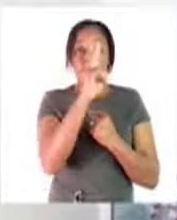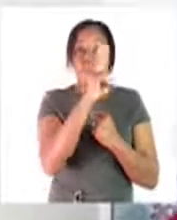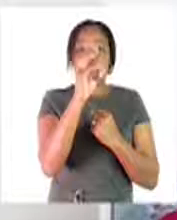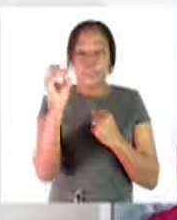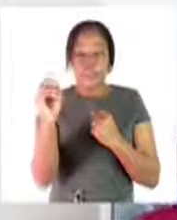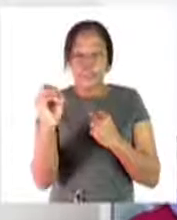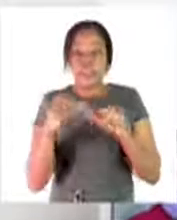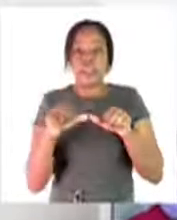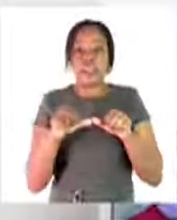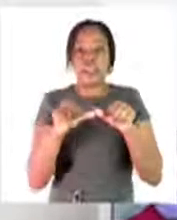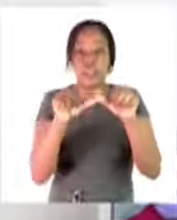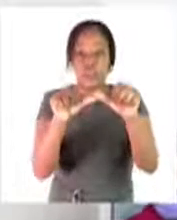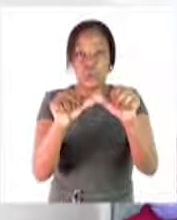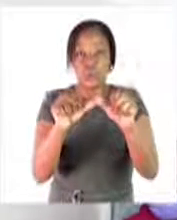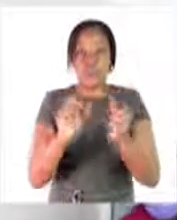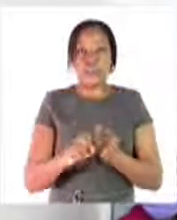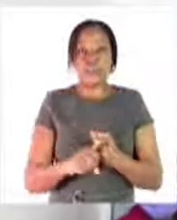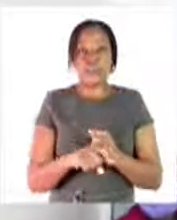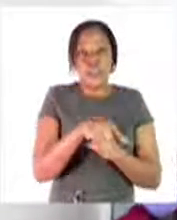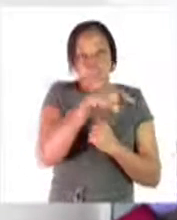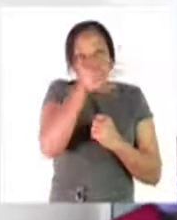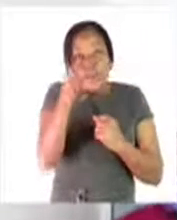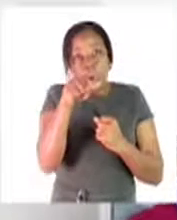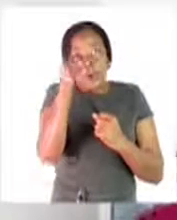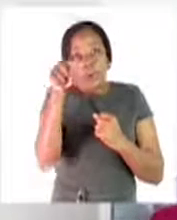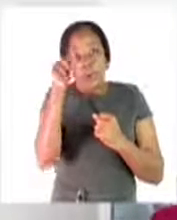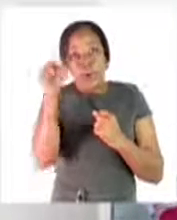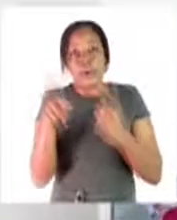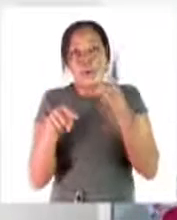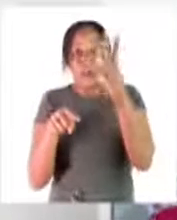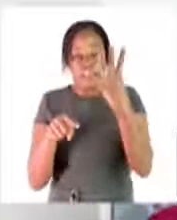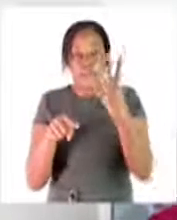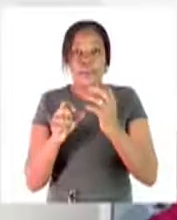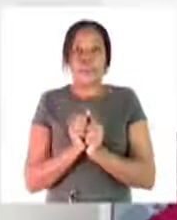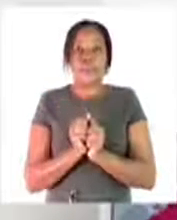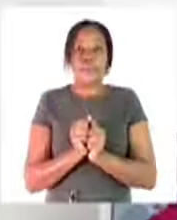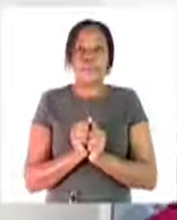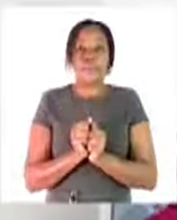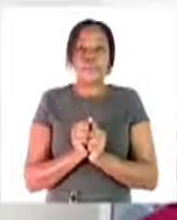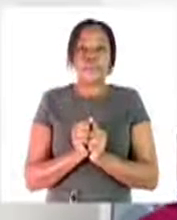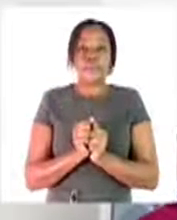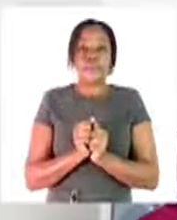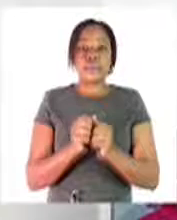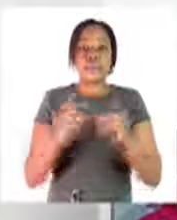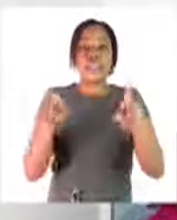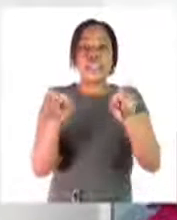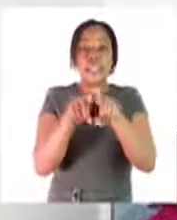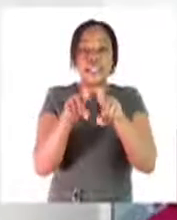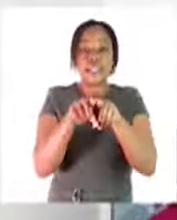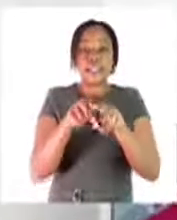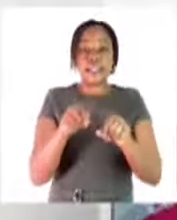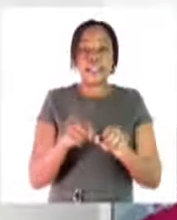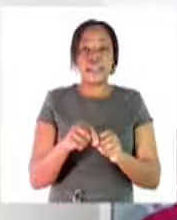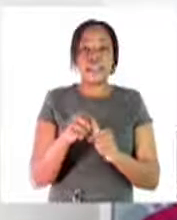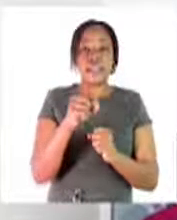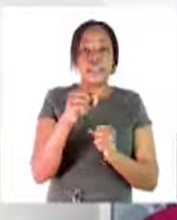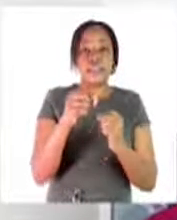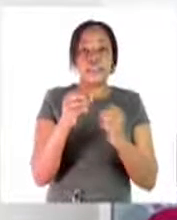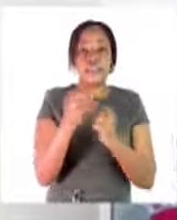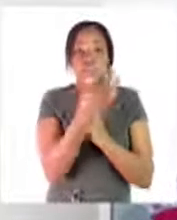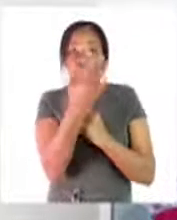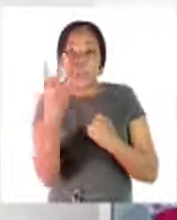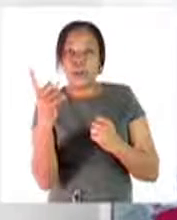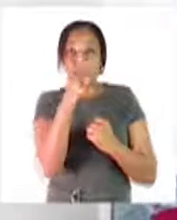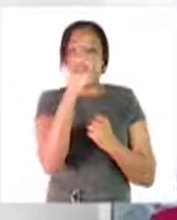and you continue skipping 4 numbers and counting the 5th one. What about in 10? The same way goes. You skip 9 numbers and